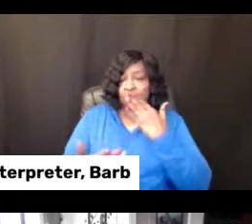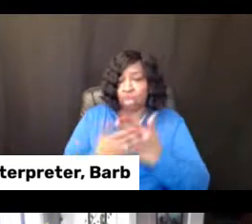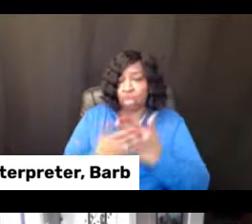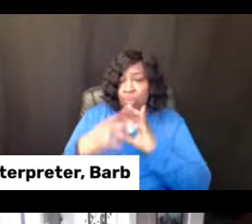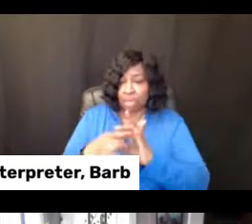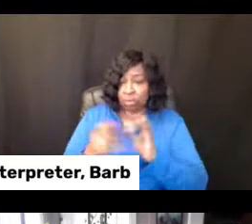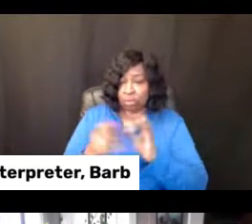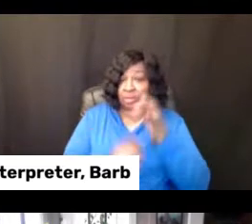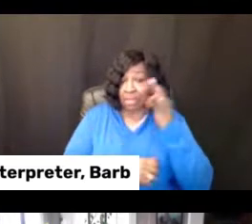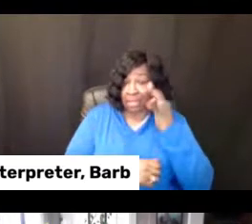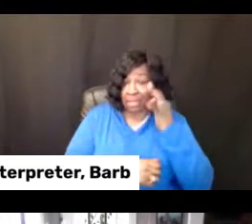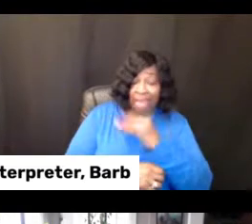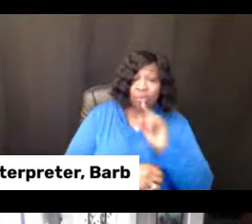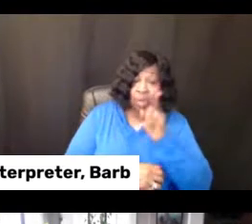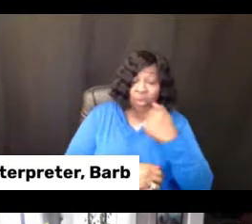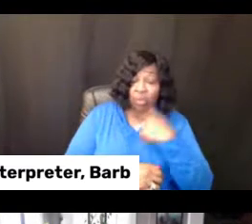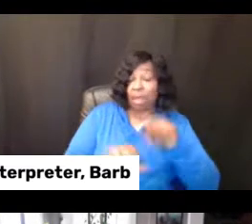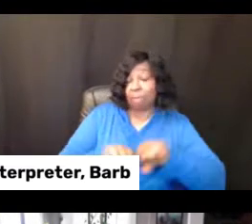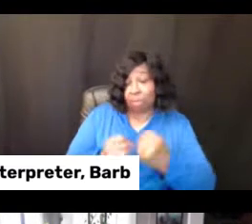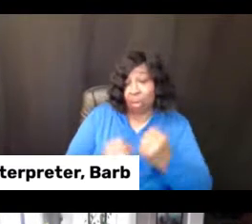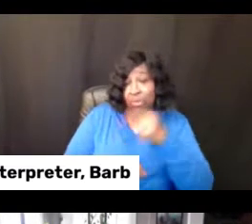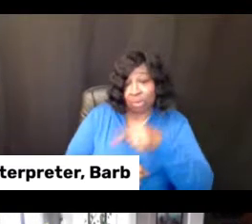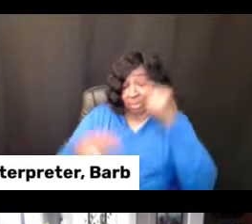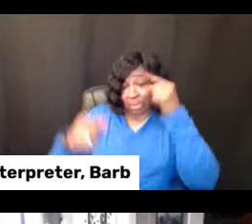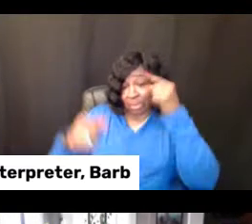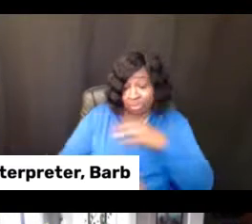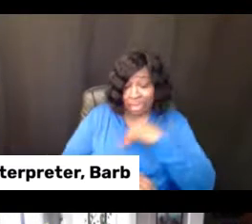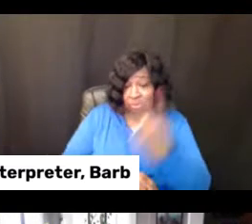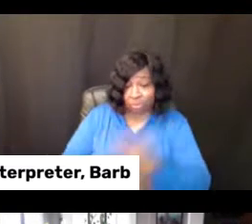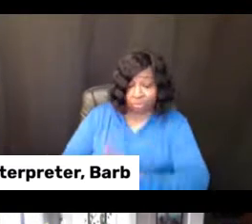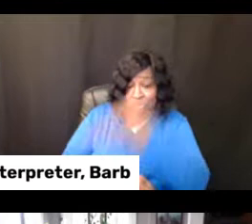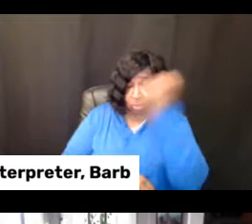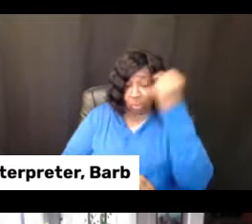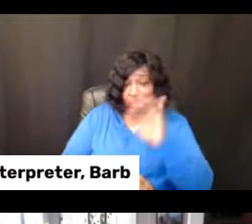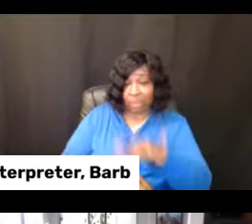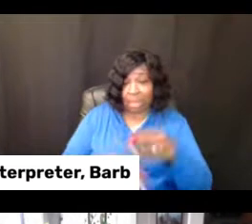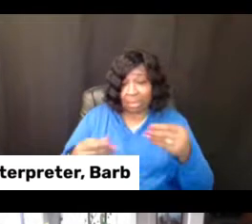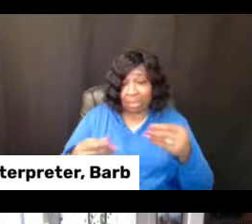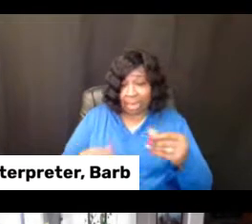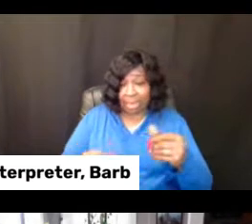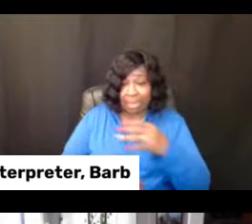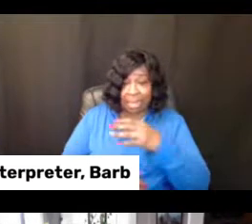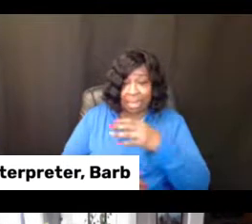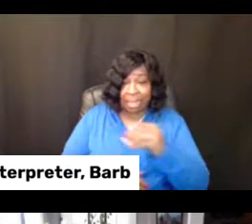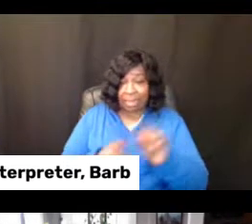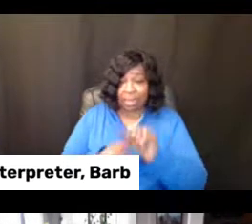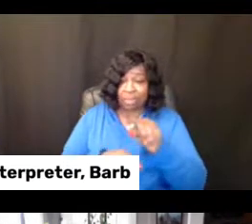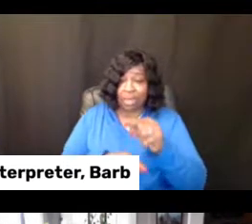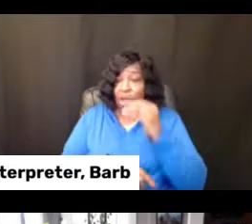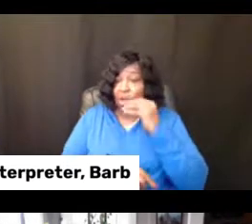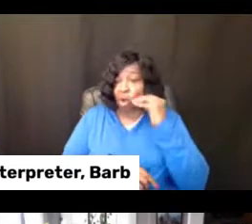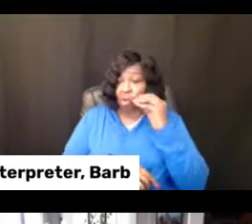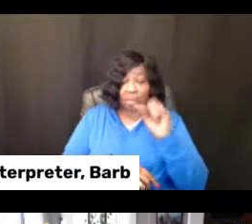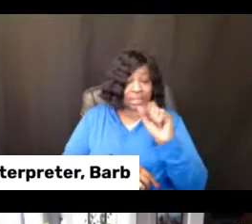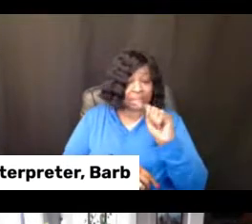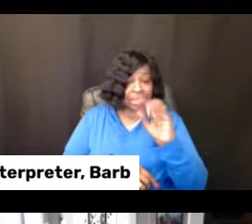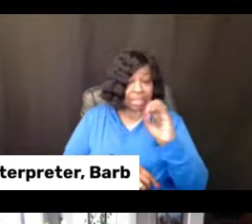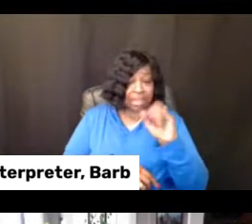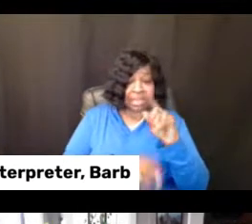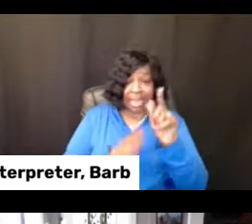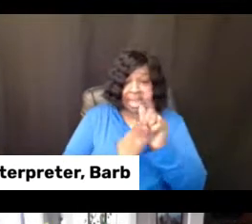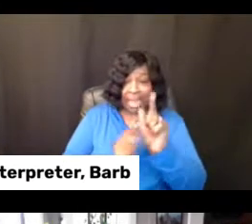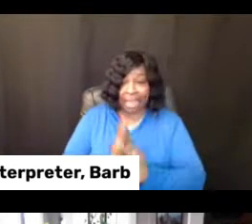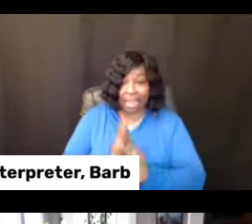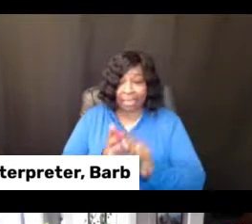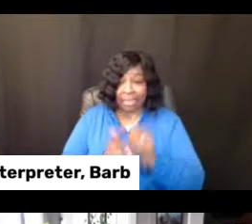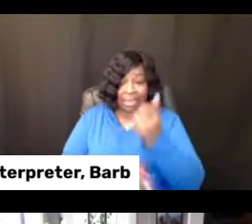natives when in reality we broke those treaties and stole their land. And acts like the Homestead Act of 1862,